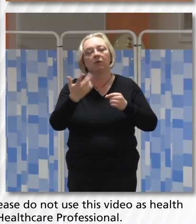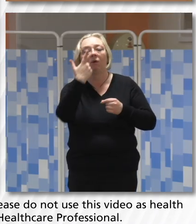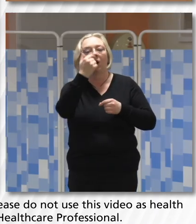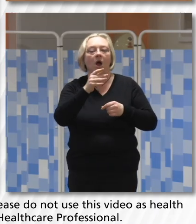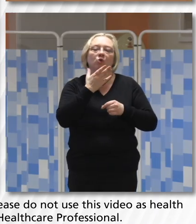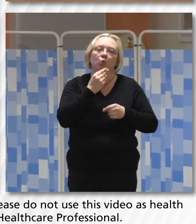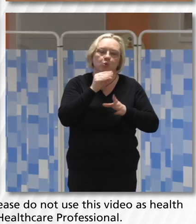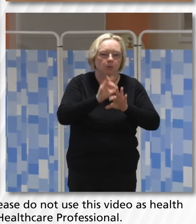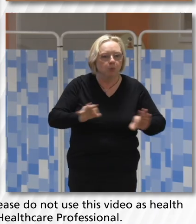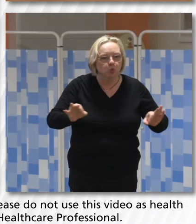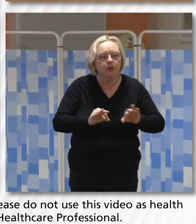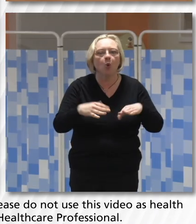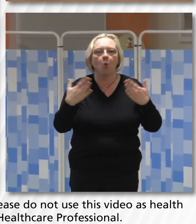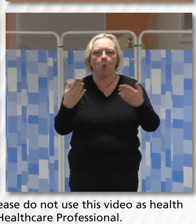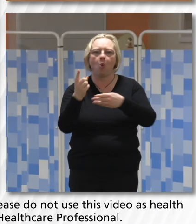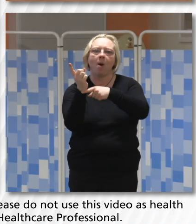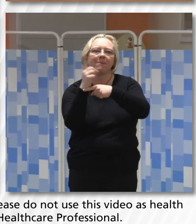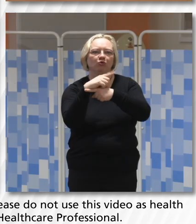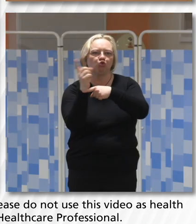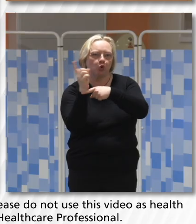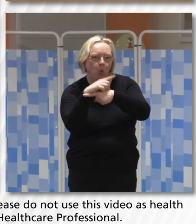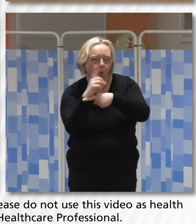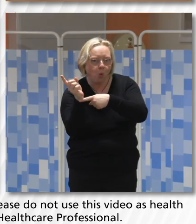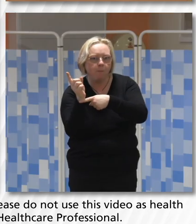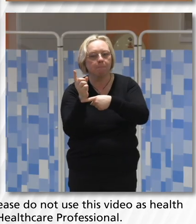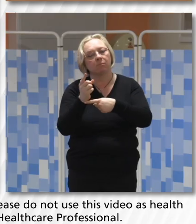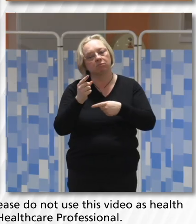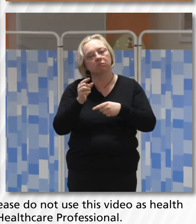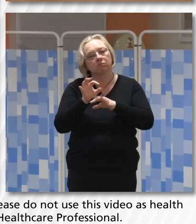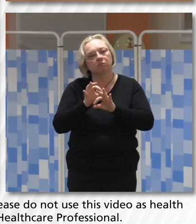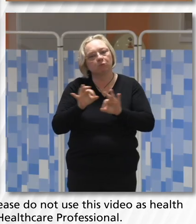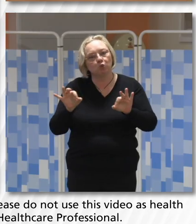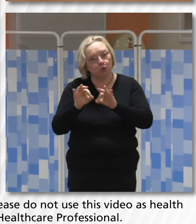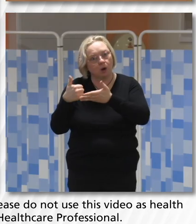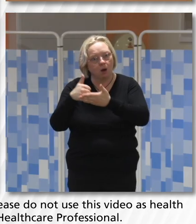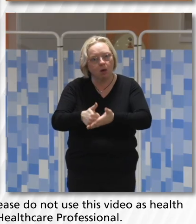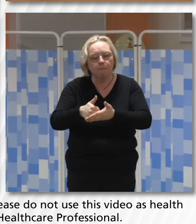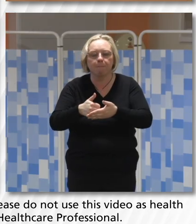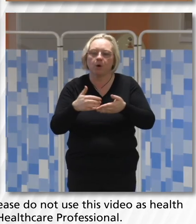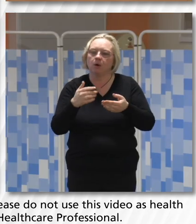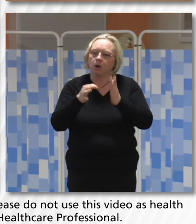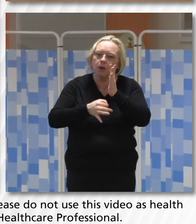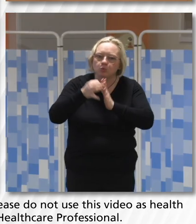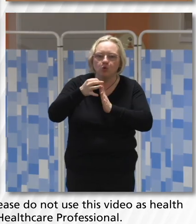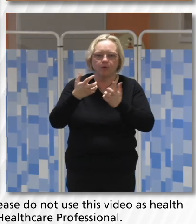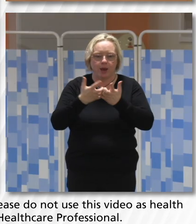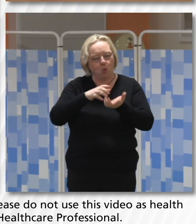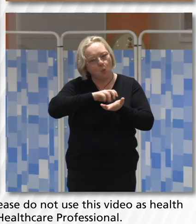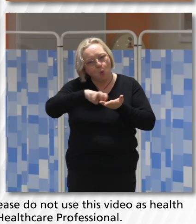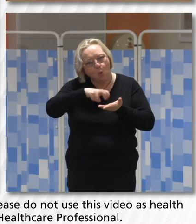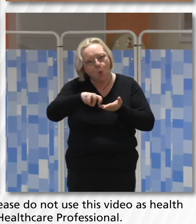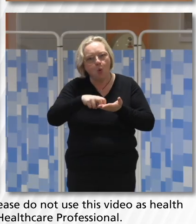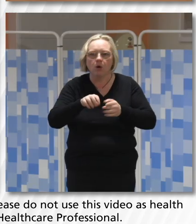music or a metronome as well. And music has all sorts of other qualities to it. It can actually improve somebody's walking